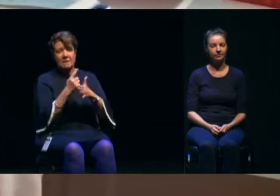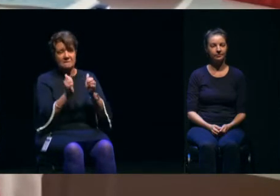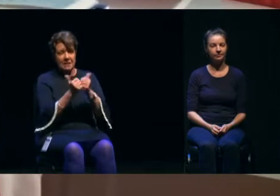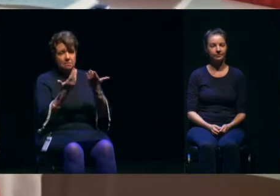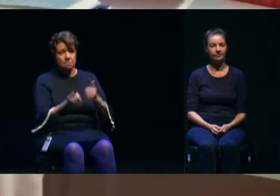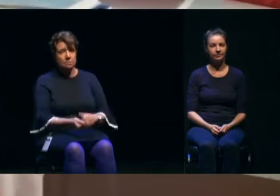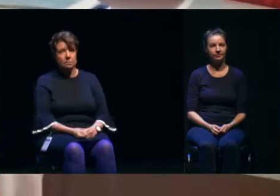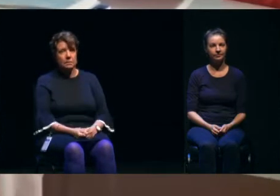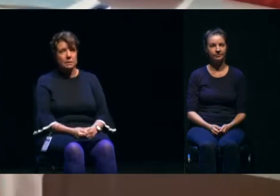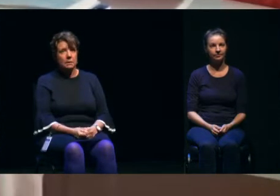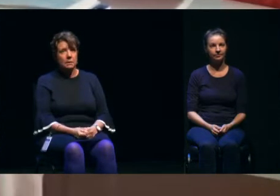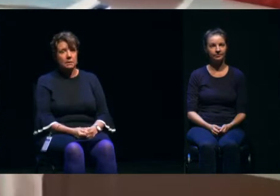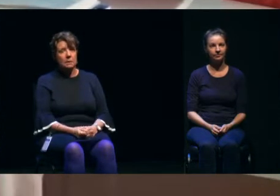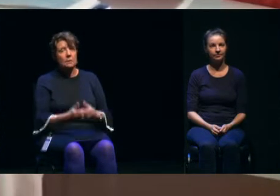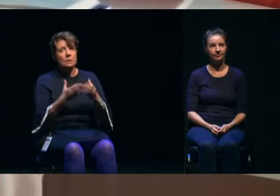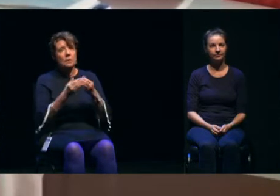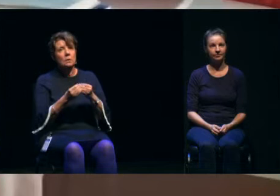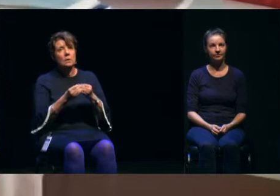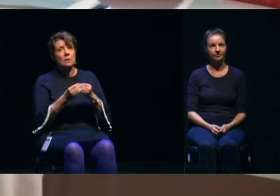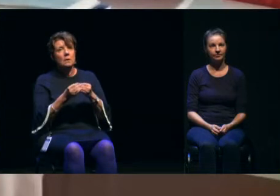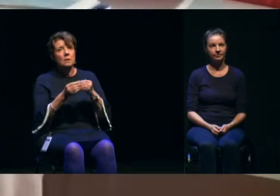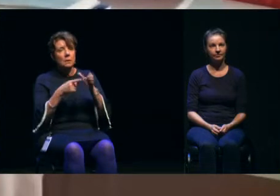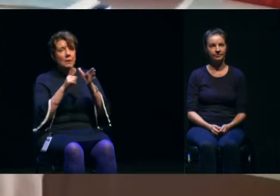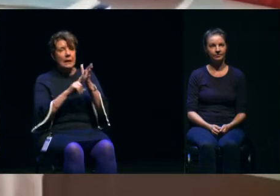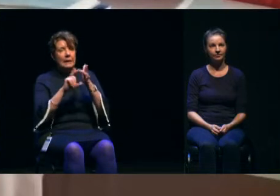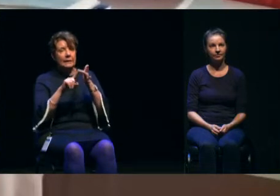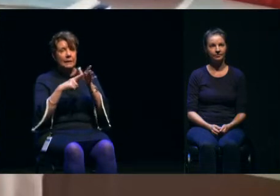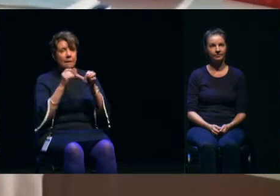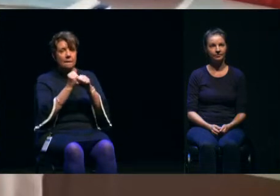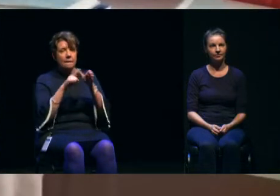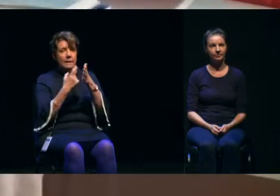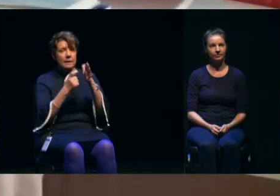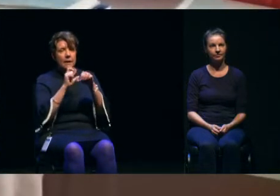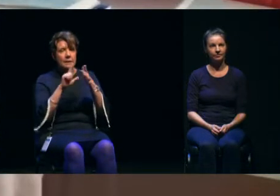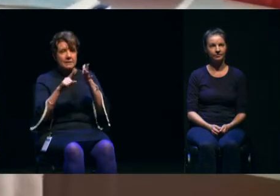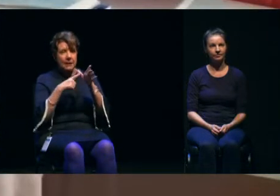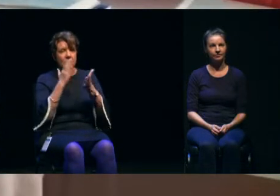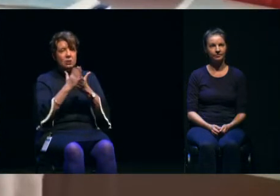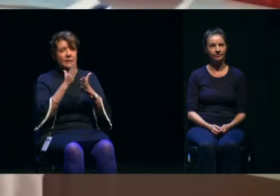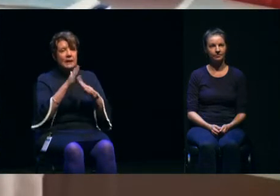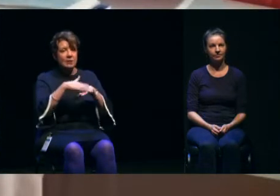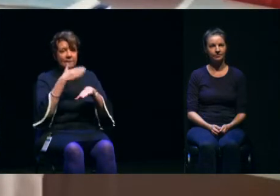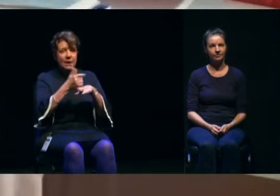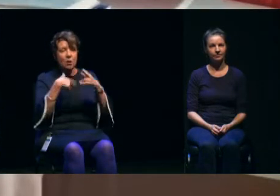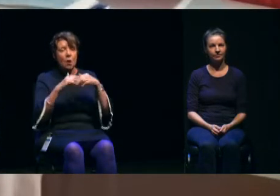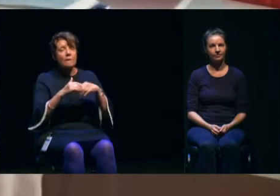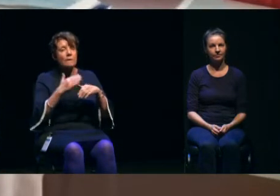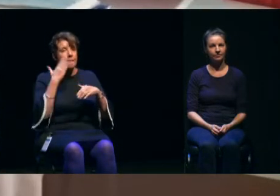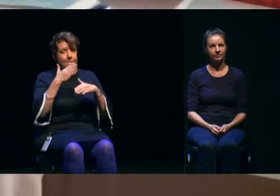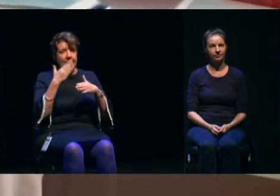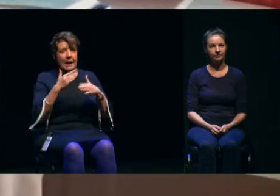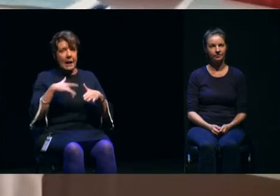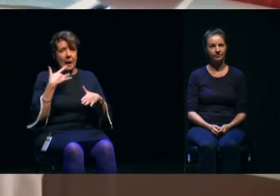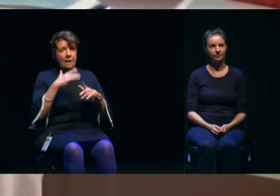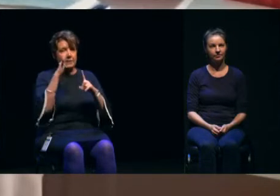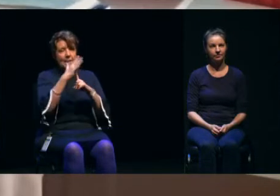with Alicia Garza. Alicia Garza is one of the co-founders of Black Lives Matter. She's this